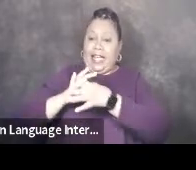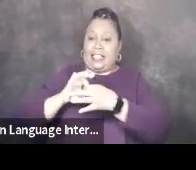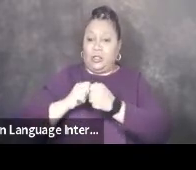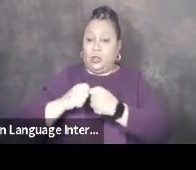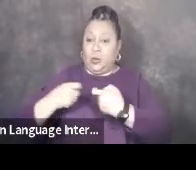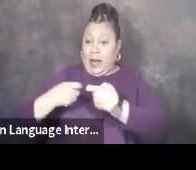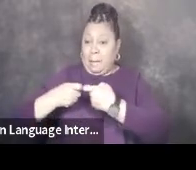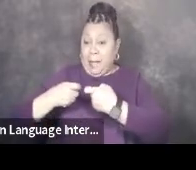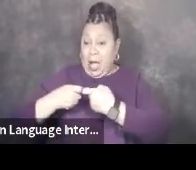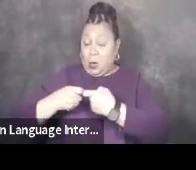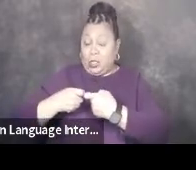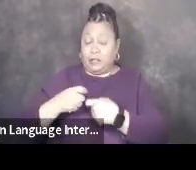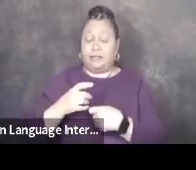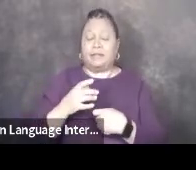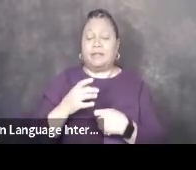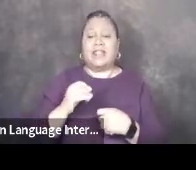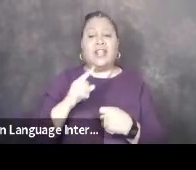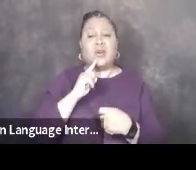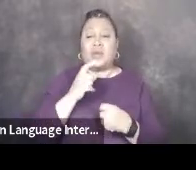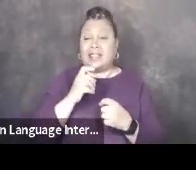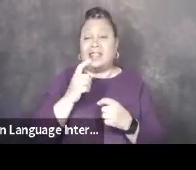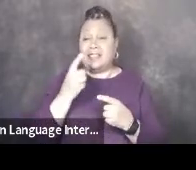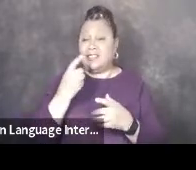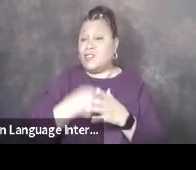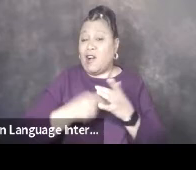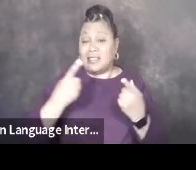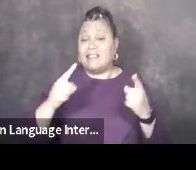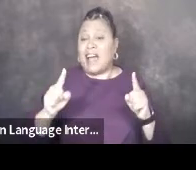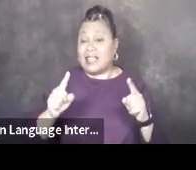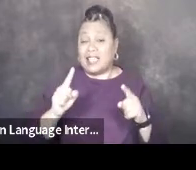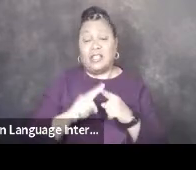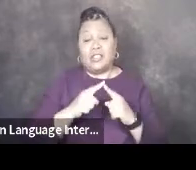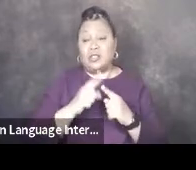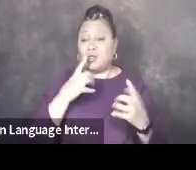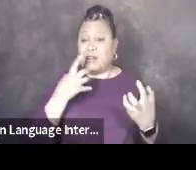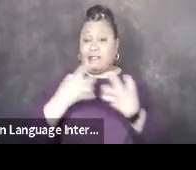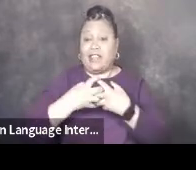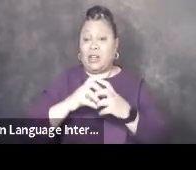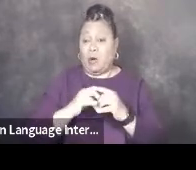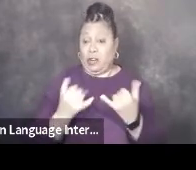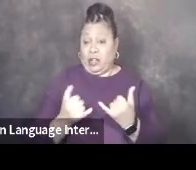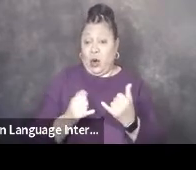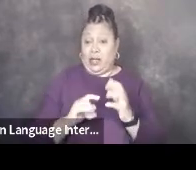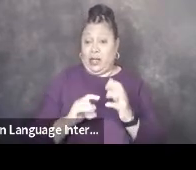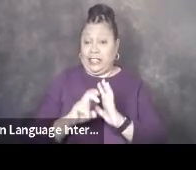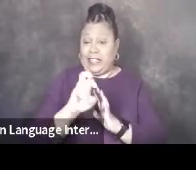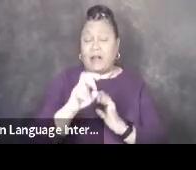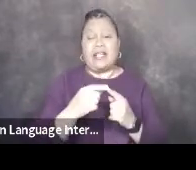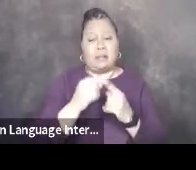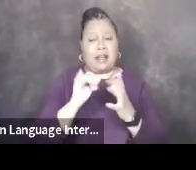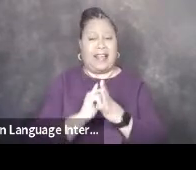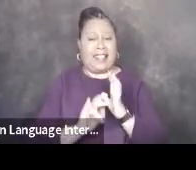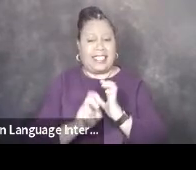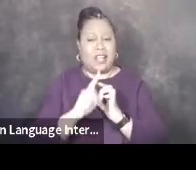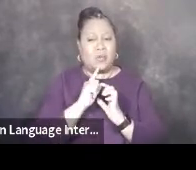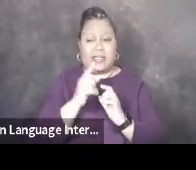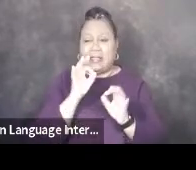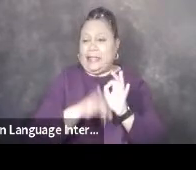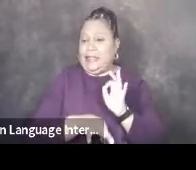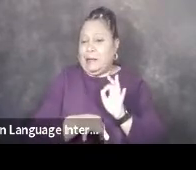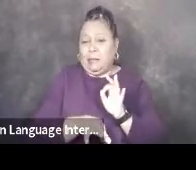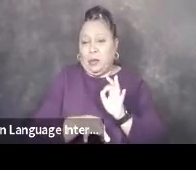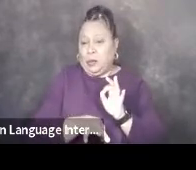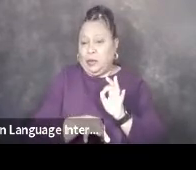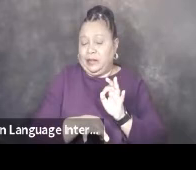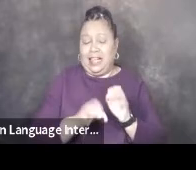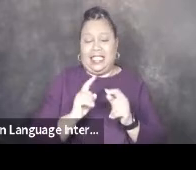power. They're very cost effective to retrofit over an existing stair, especially if that stair is a very simple configuration. In